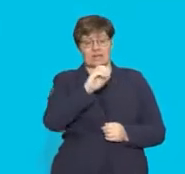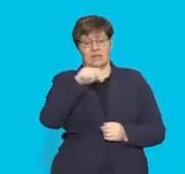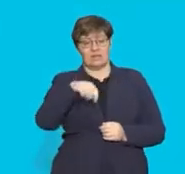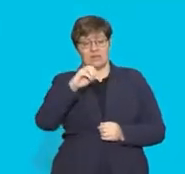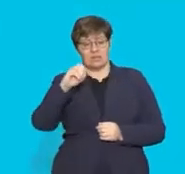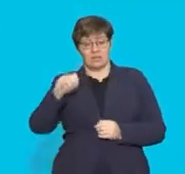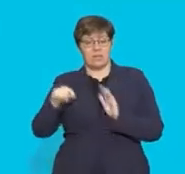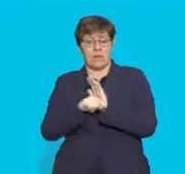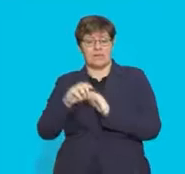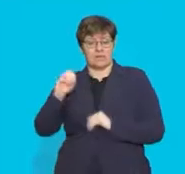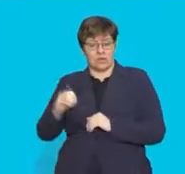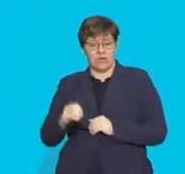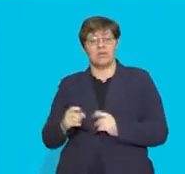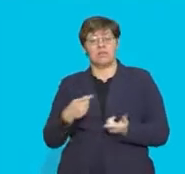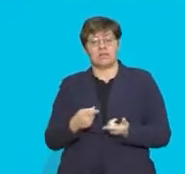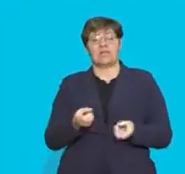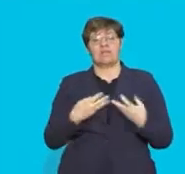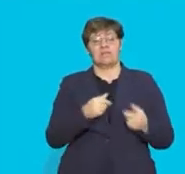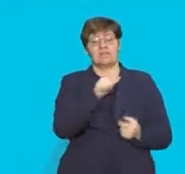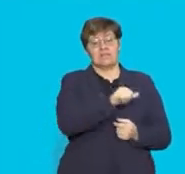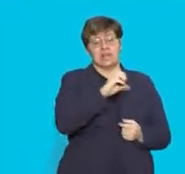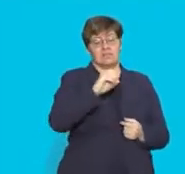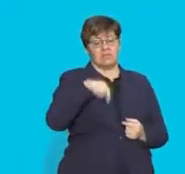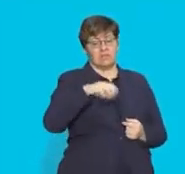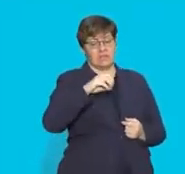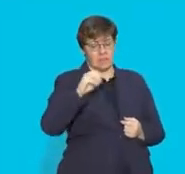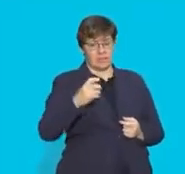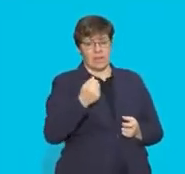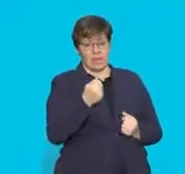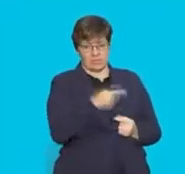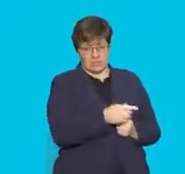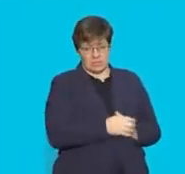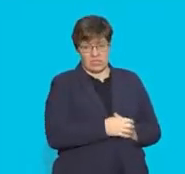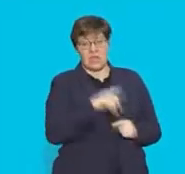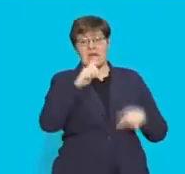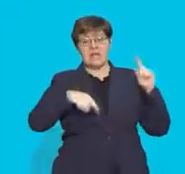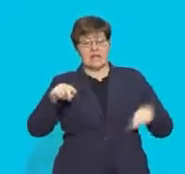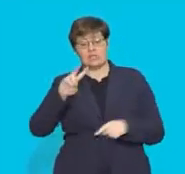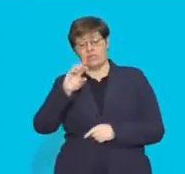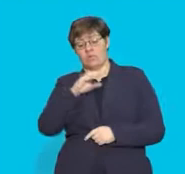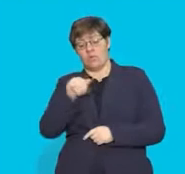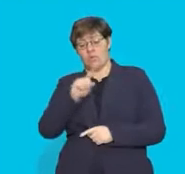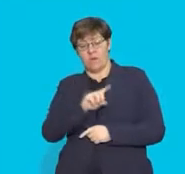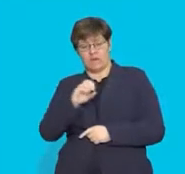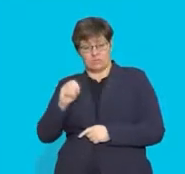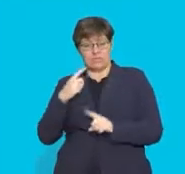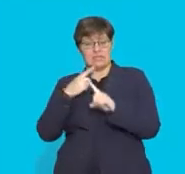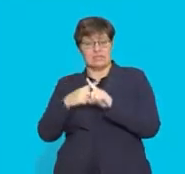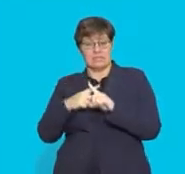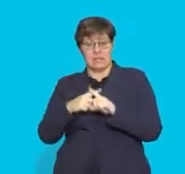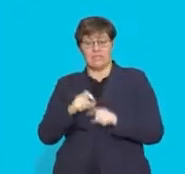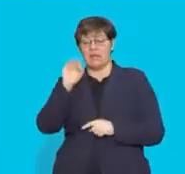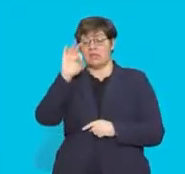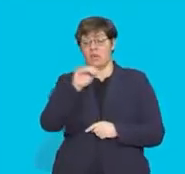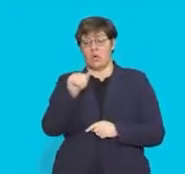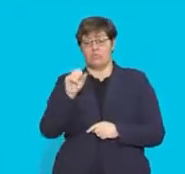zero will give you 600,000 as your amount. Your rate is 20 over 100. Your time when it